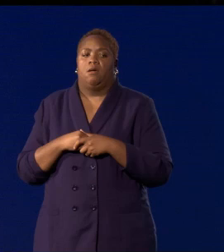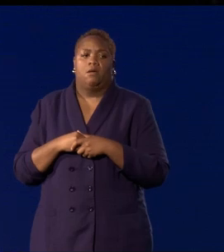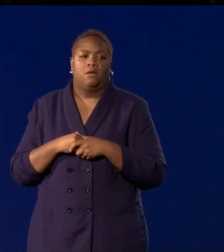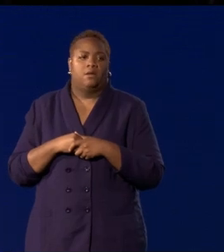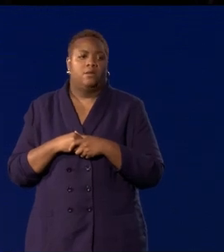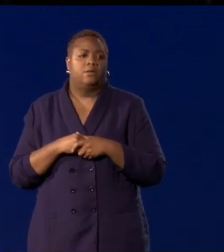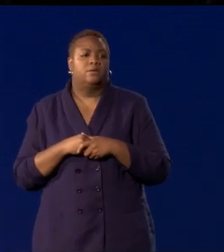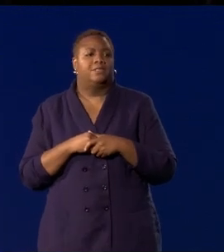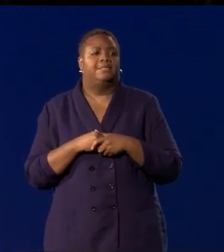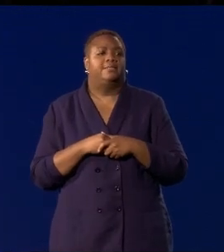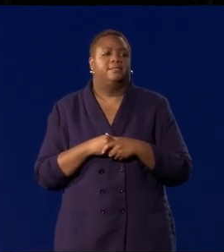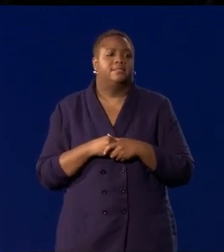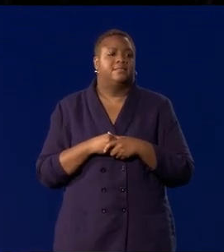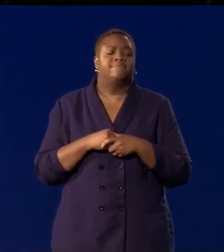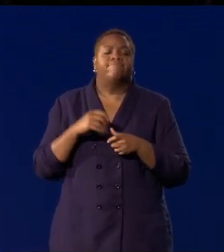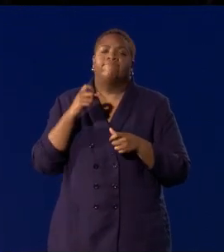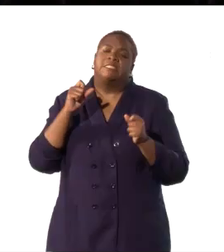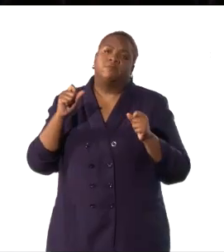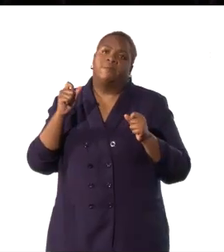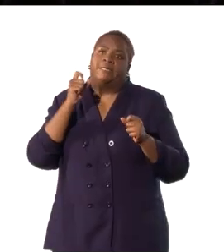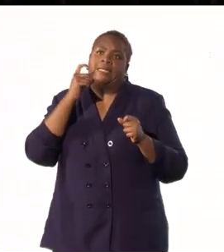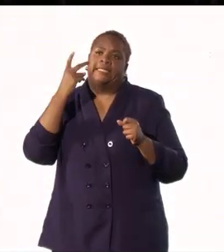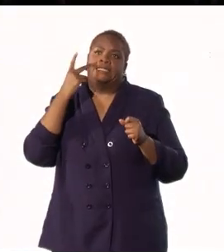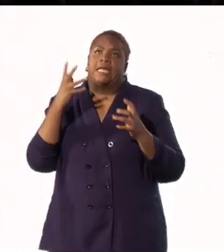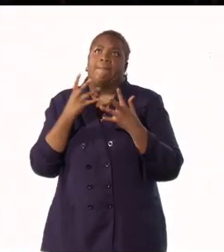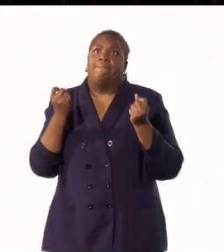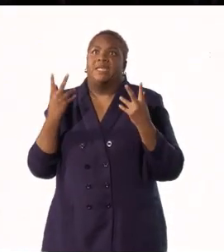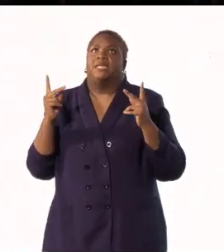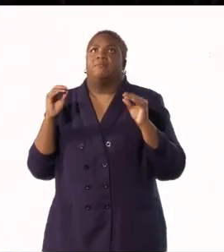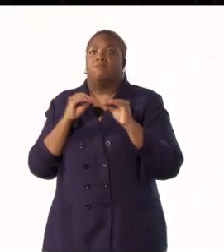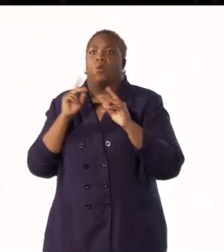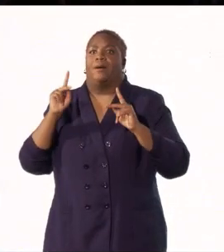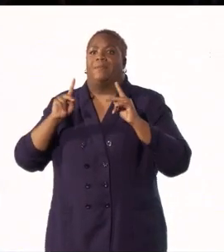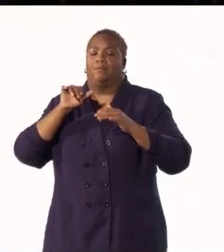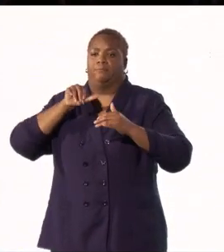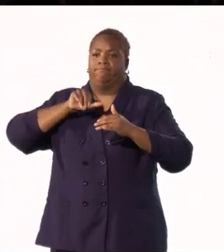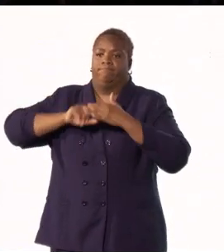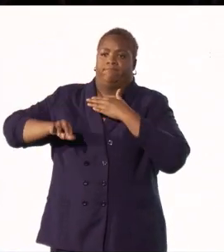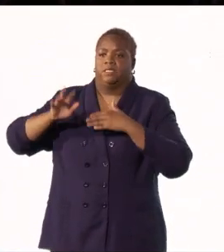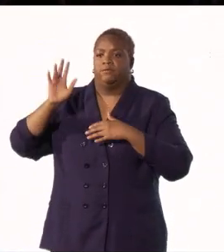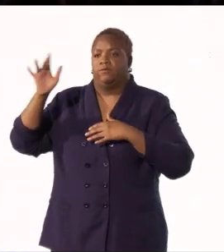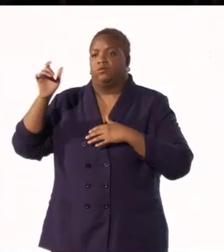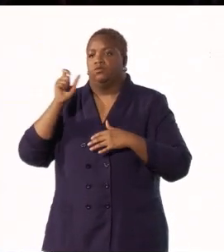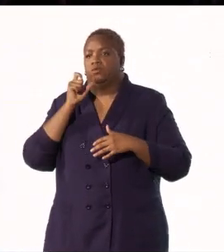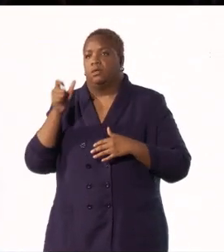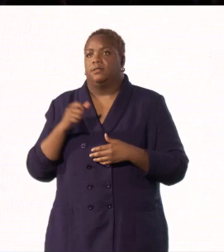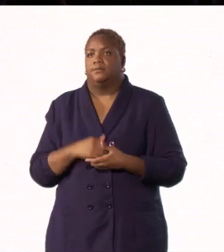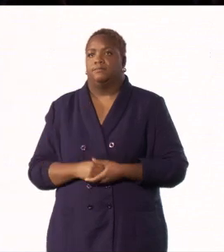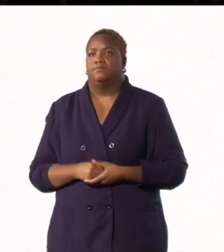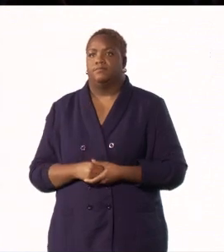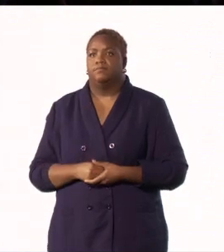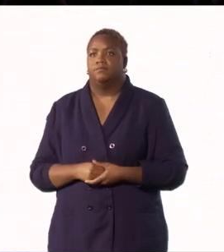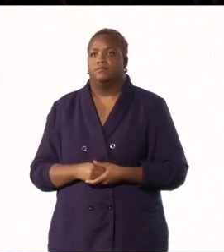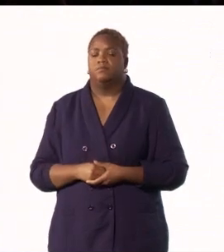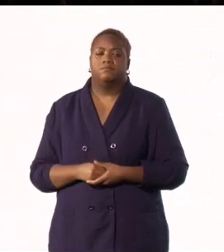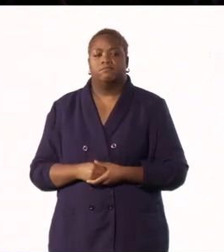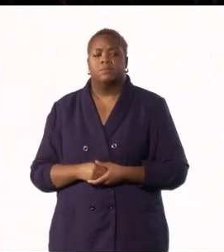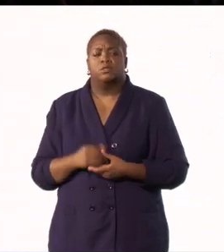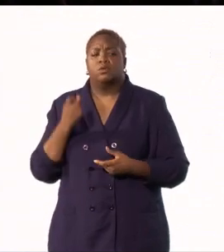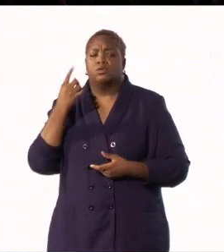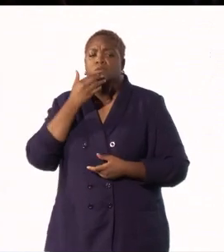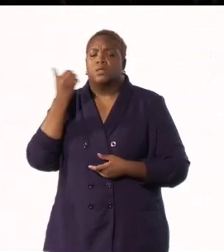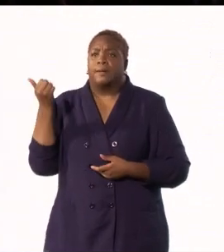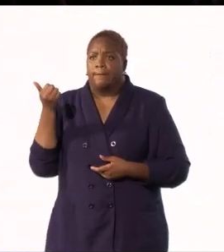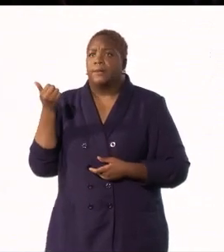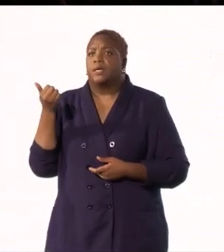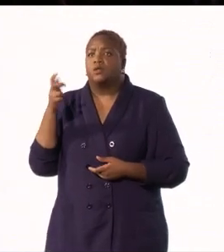it's unlikely that we're gonna see a whole bunch more people entering in the future. To get a better feel around that, take a look